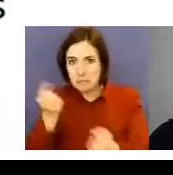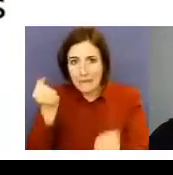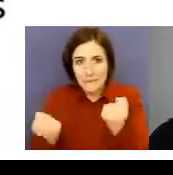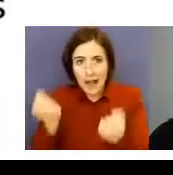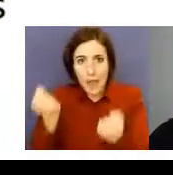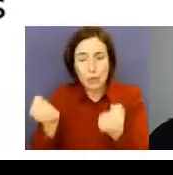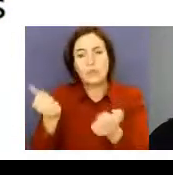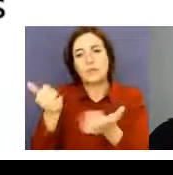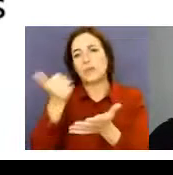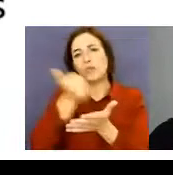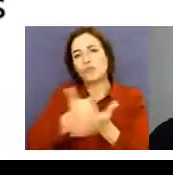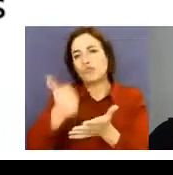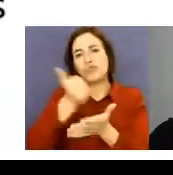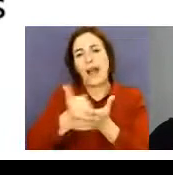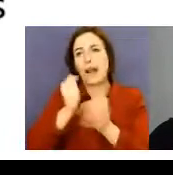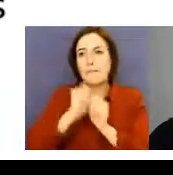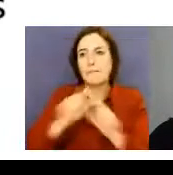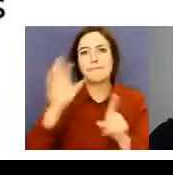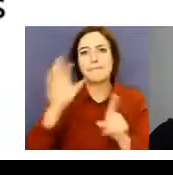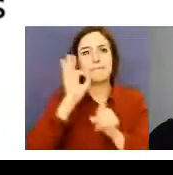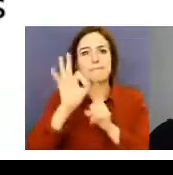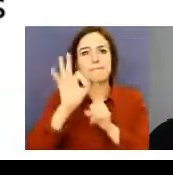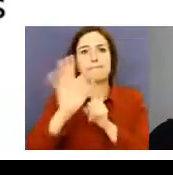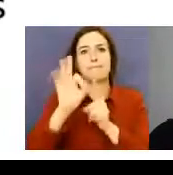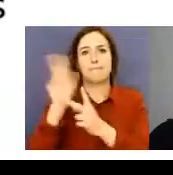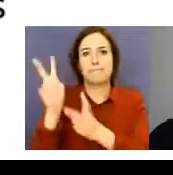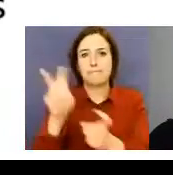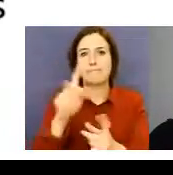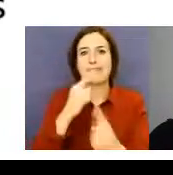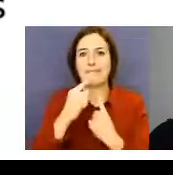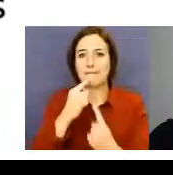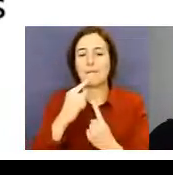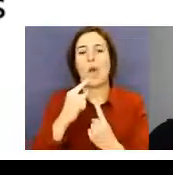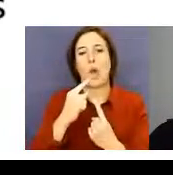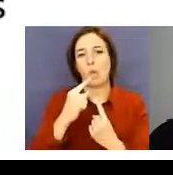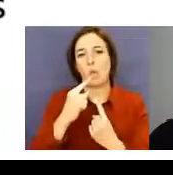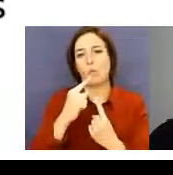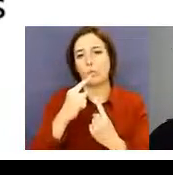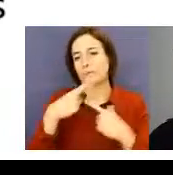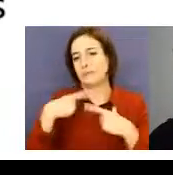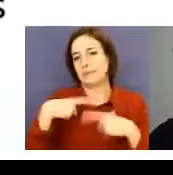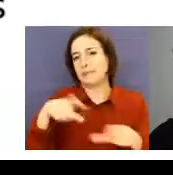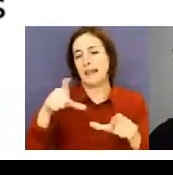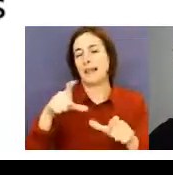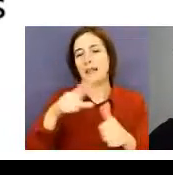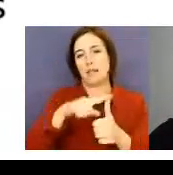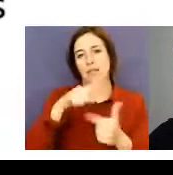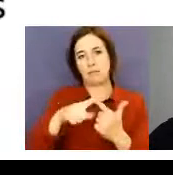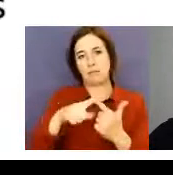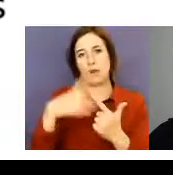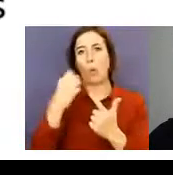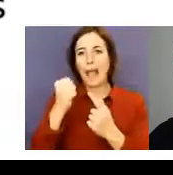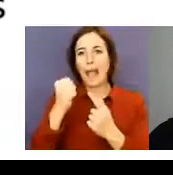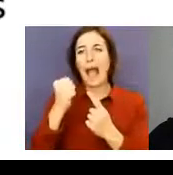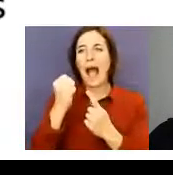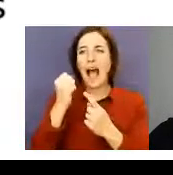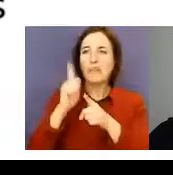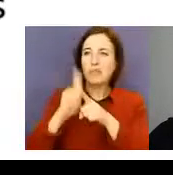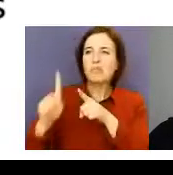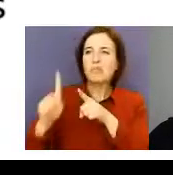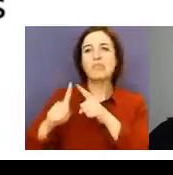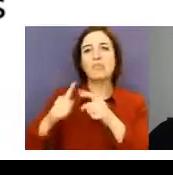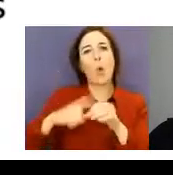questionnaires after each media burst that is ongoing. We have a community of qualitative interviews, and we've stepped